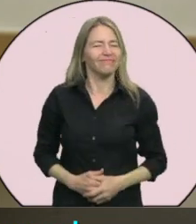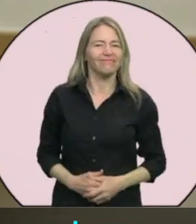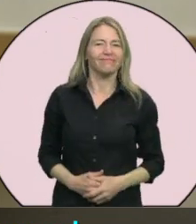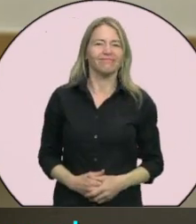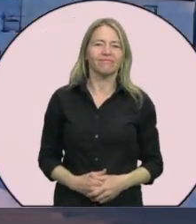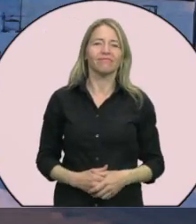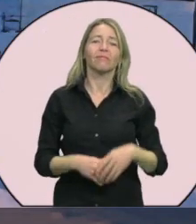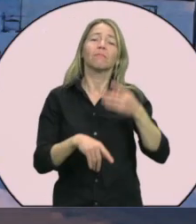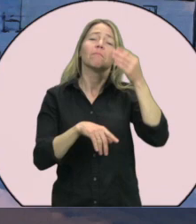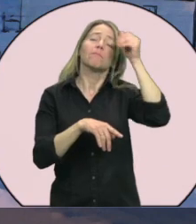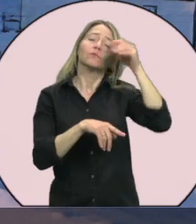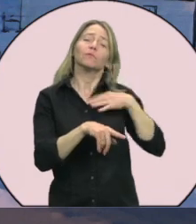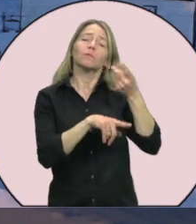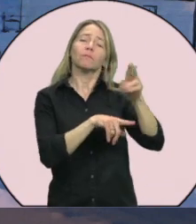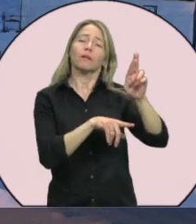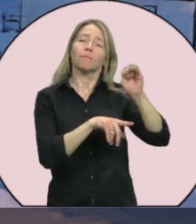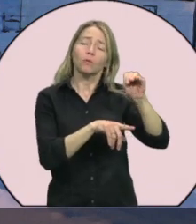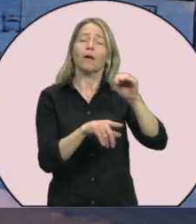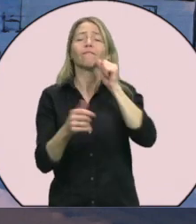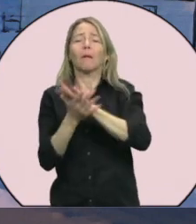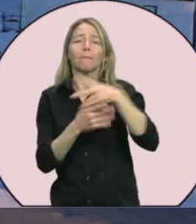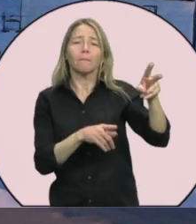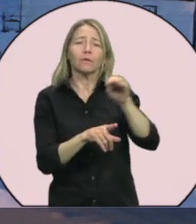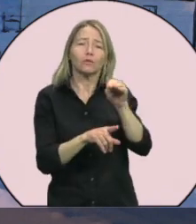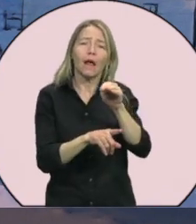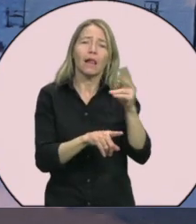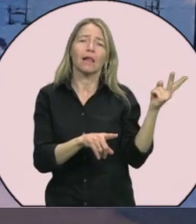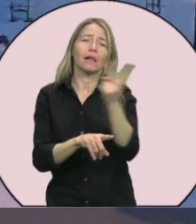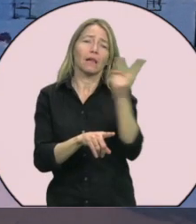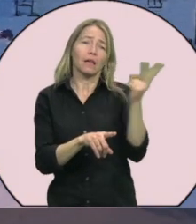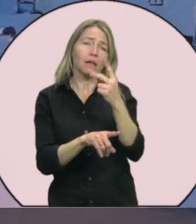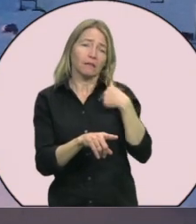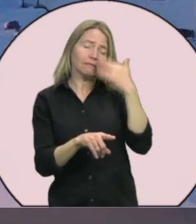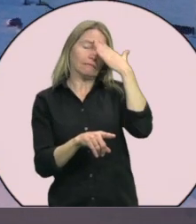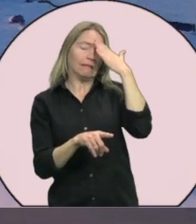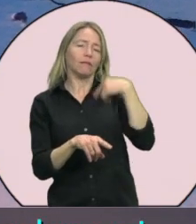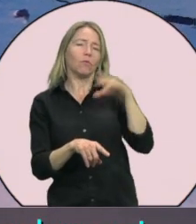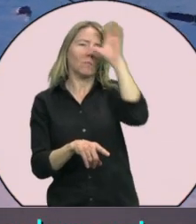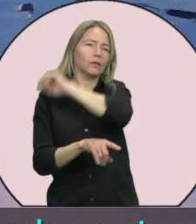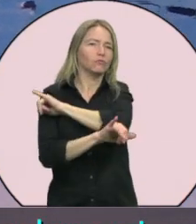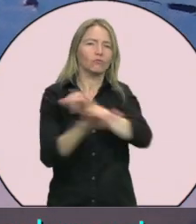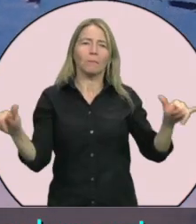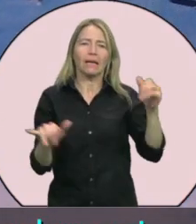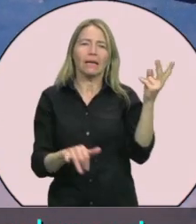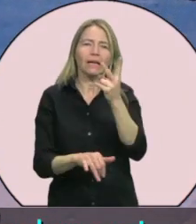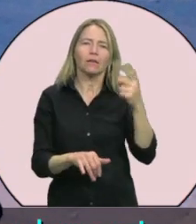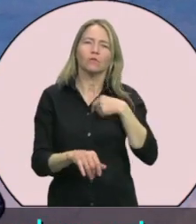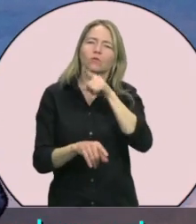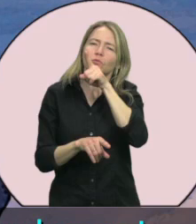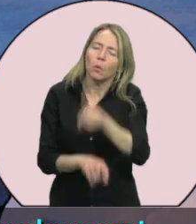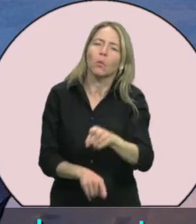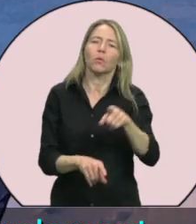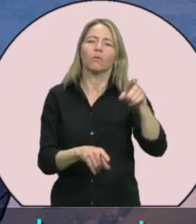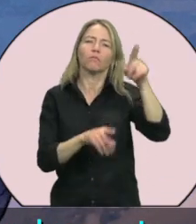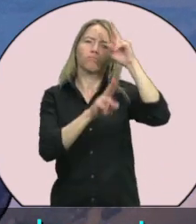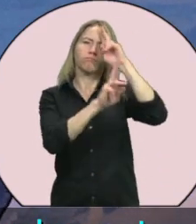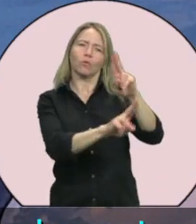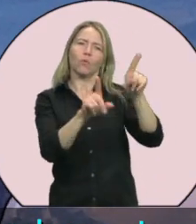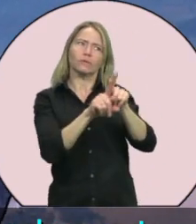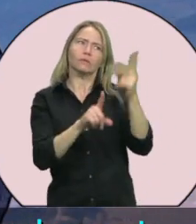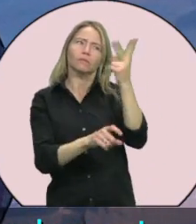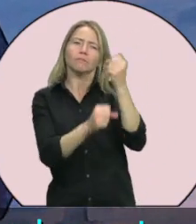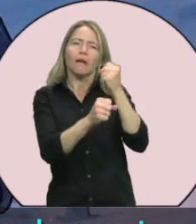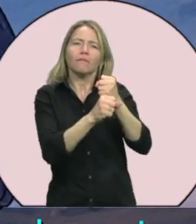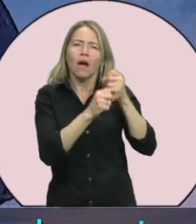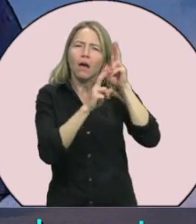be grateful to Dr. McDougall and Michelle. I know that. I'm never going to forget that, and I will make sure that they